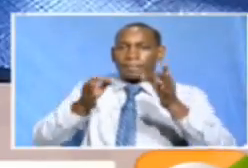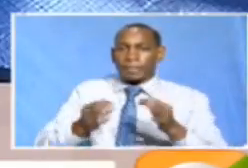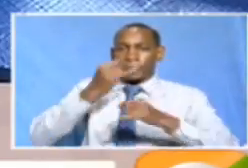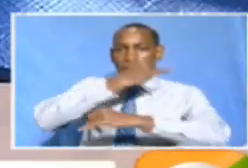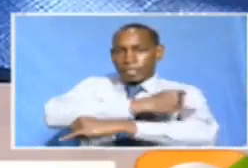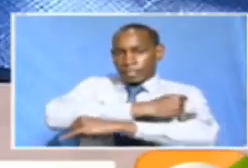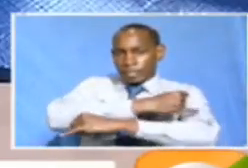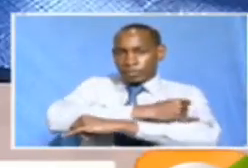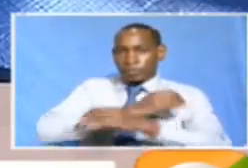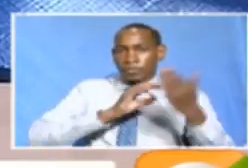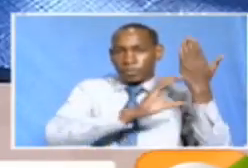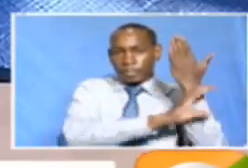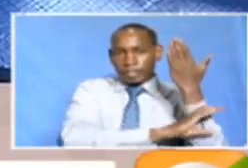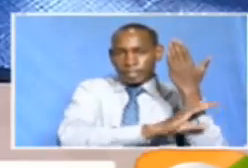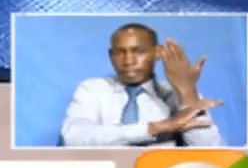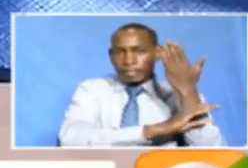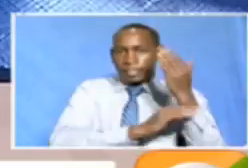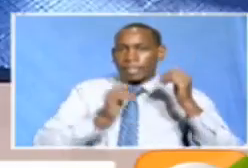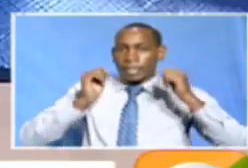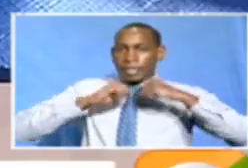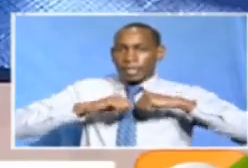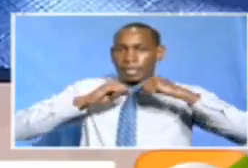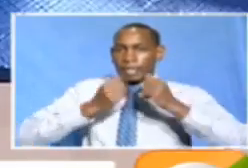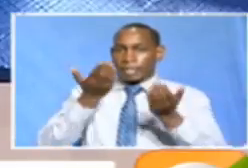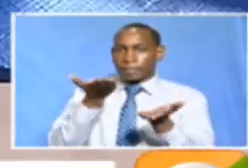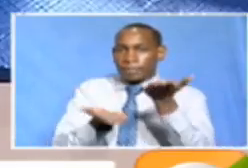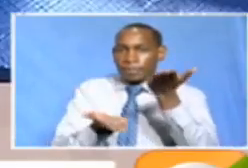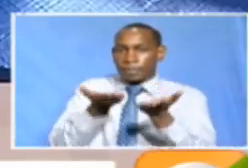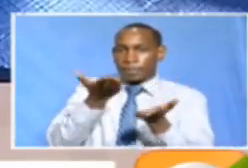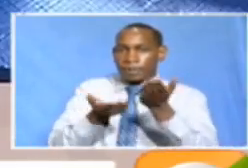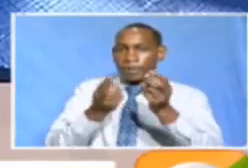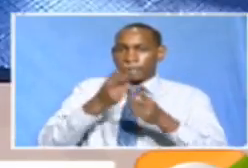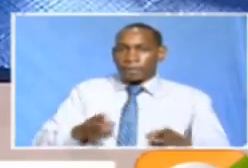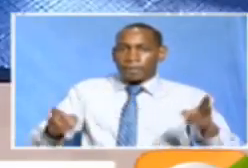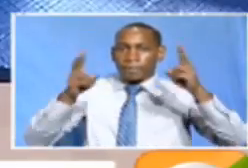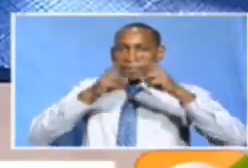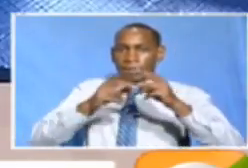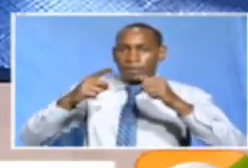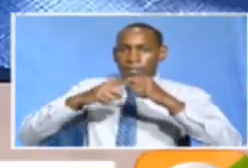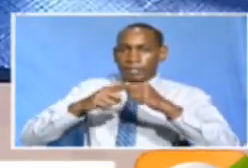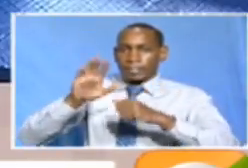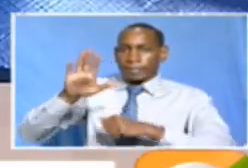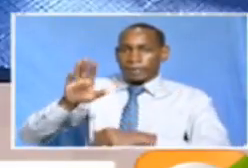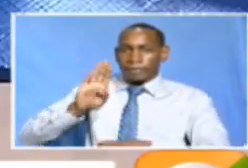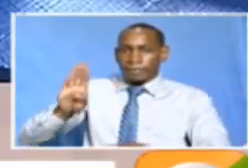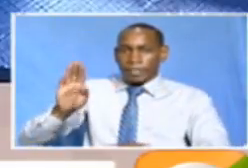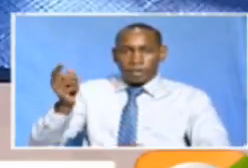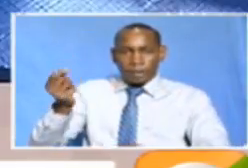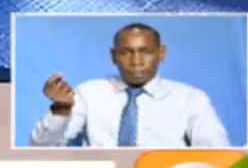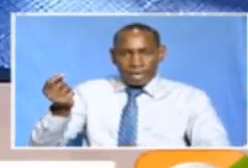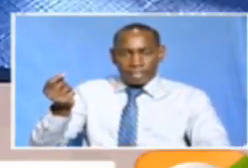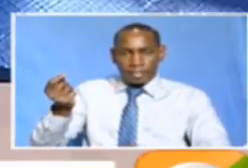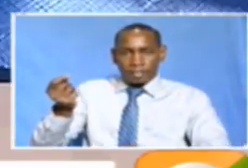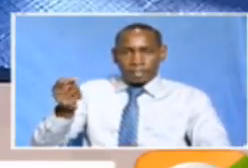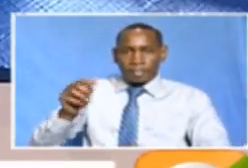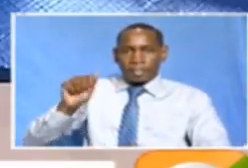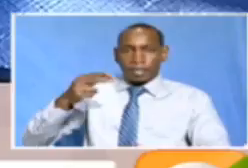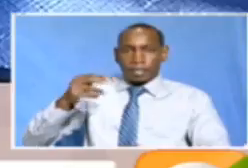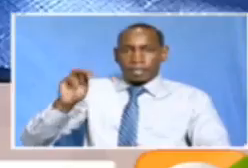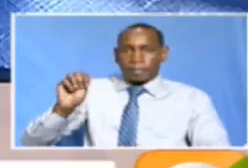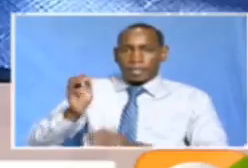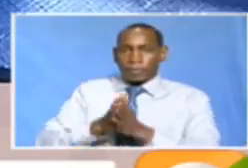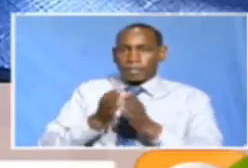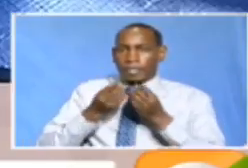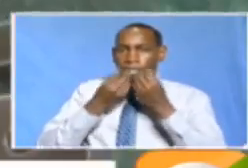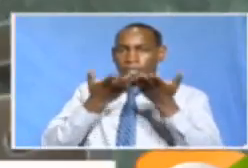financial institution in the country in a deal estimated at a book value of 65 billion shillings. Faisal Ahmed with the